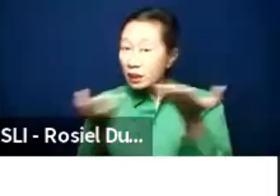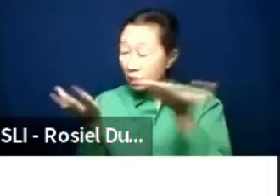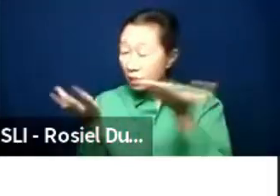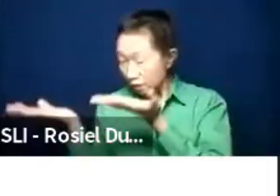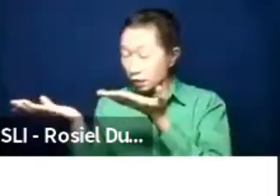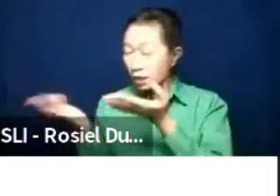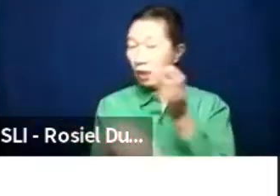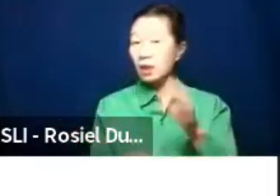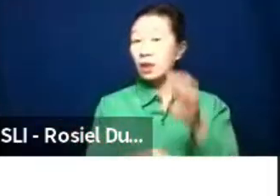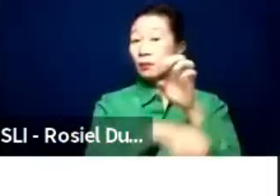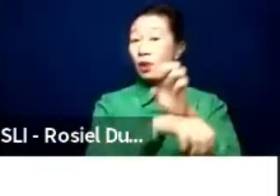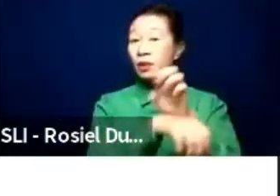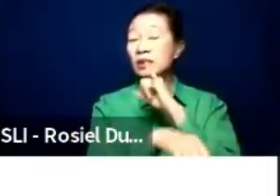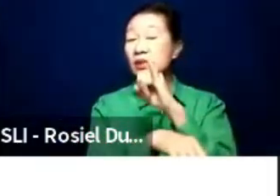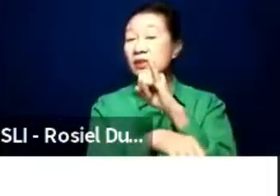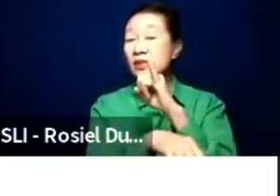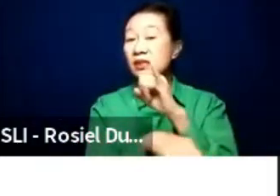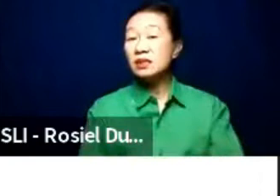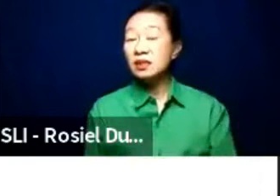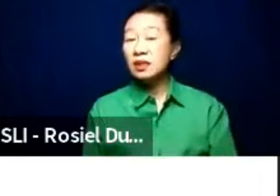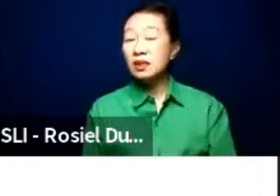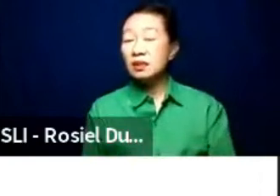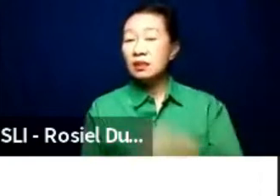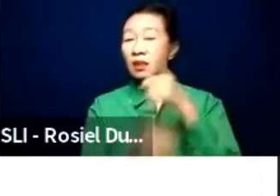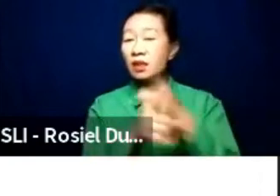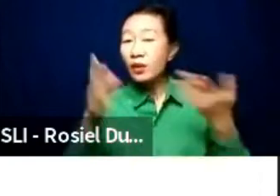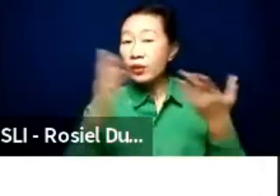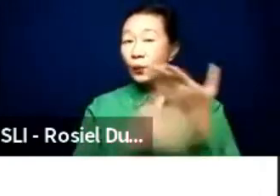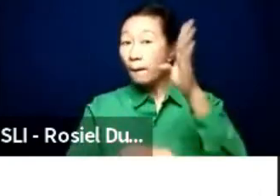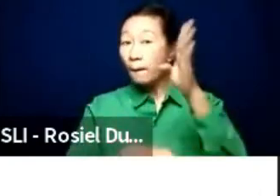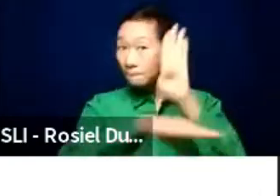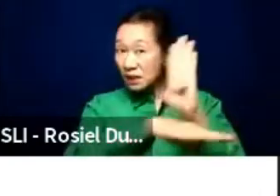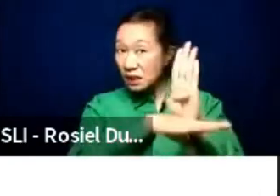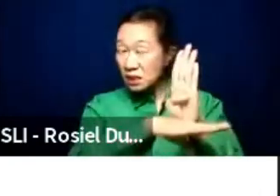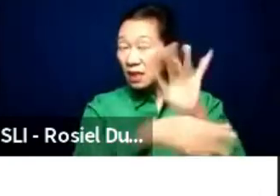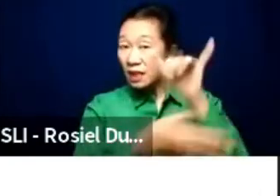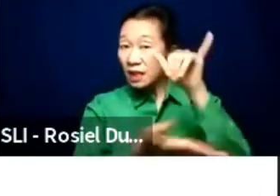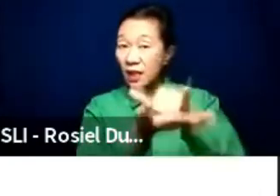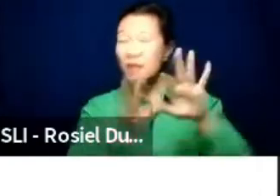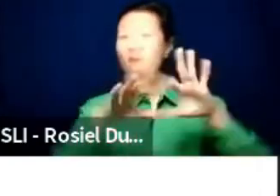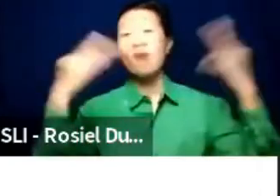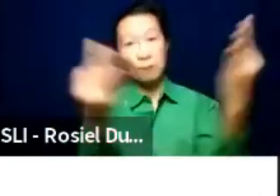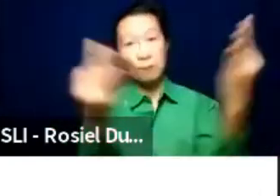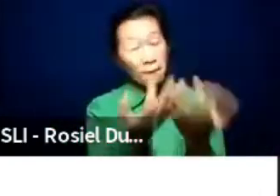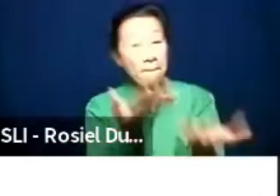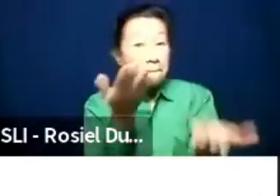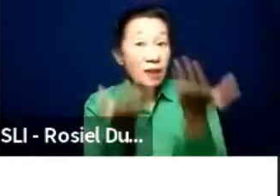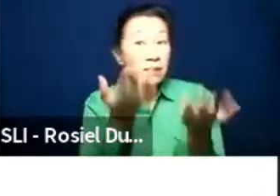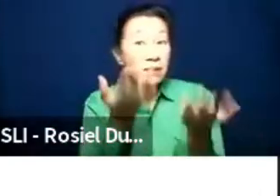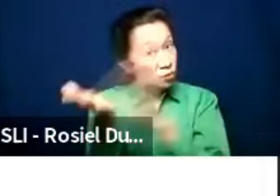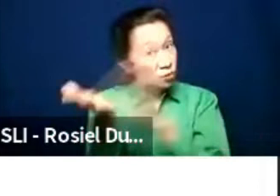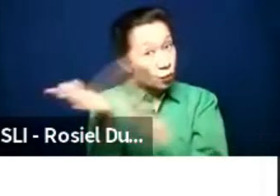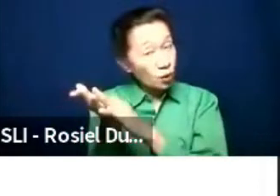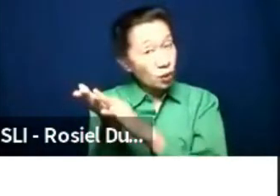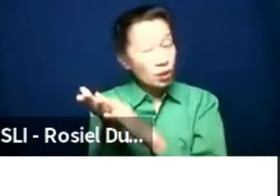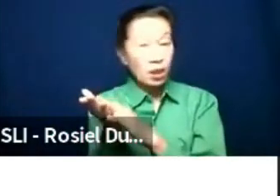the employment is really through a business that the family or maybe the school puts